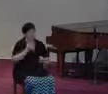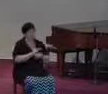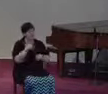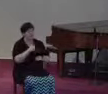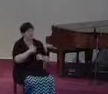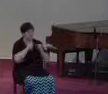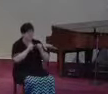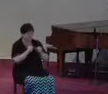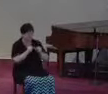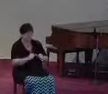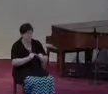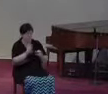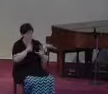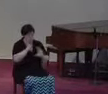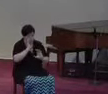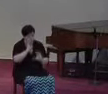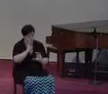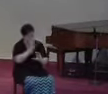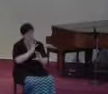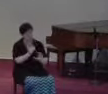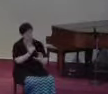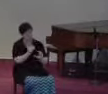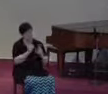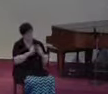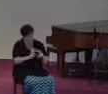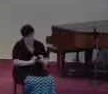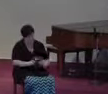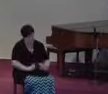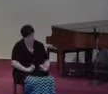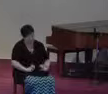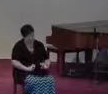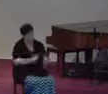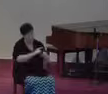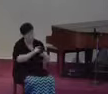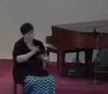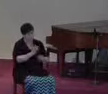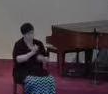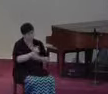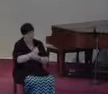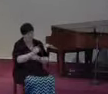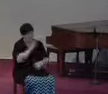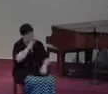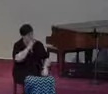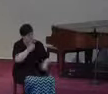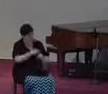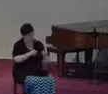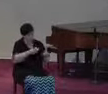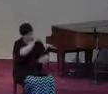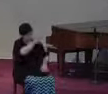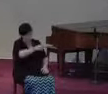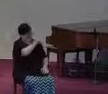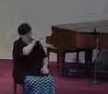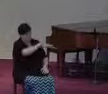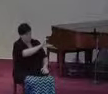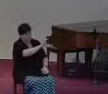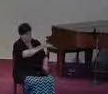explore and examine the words of love spoken from the cross